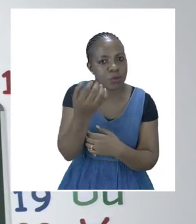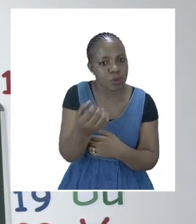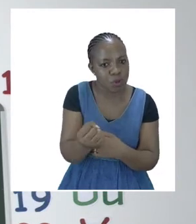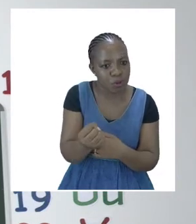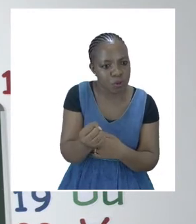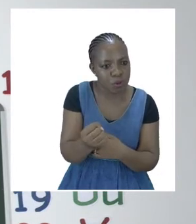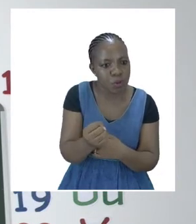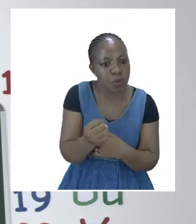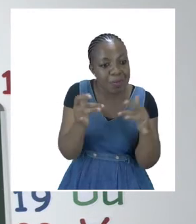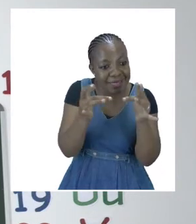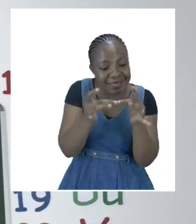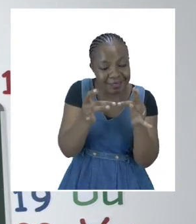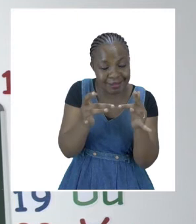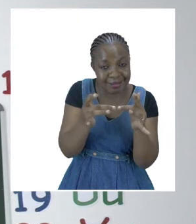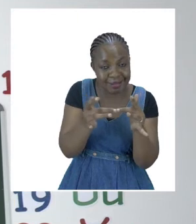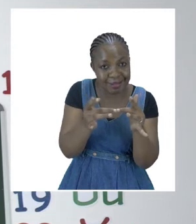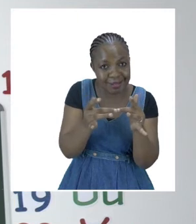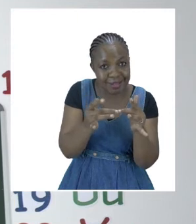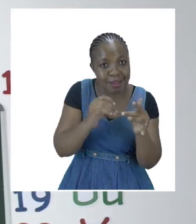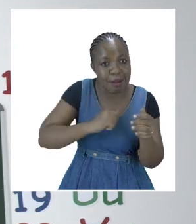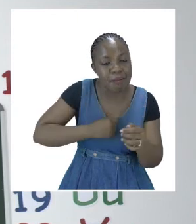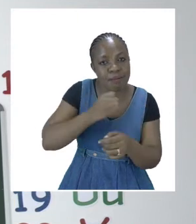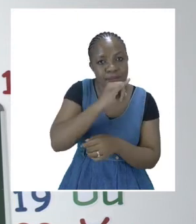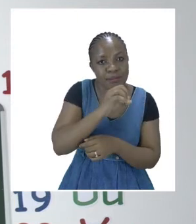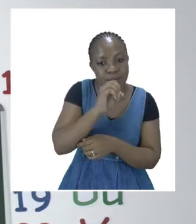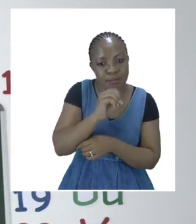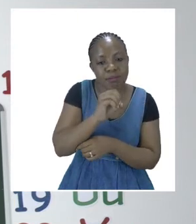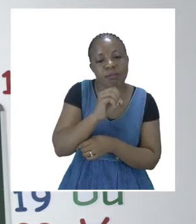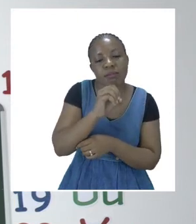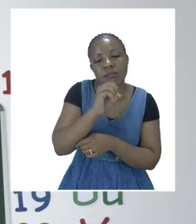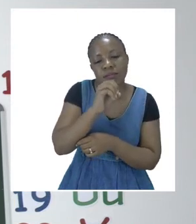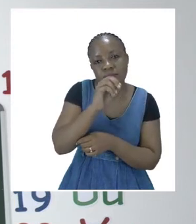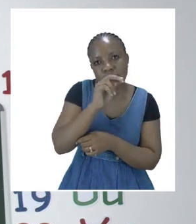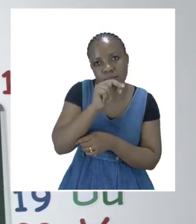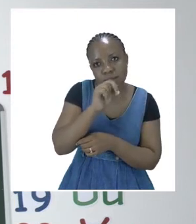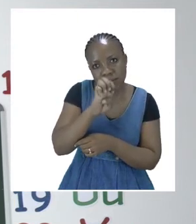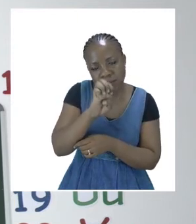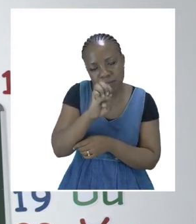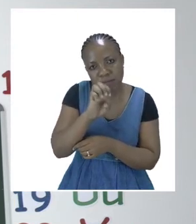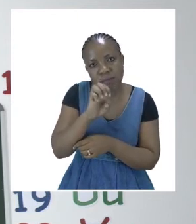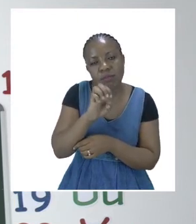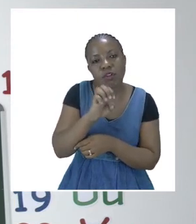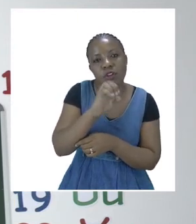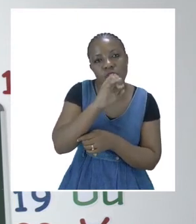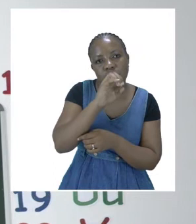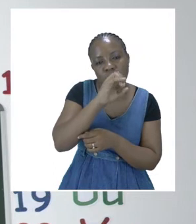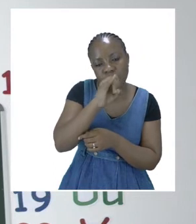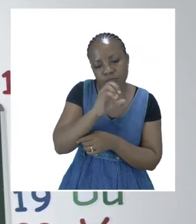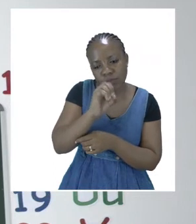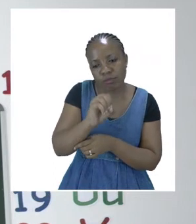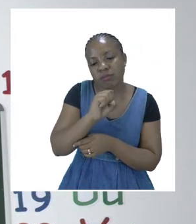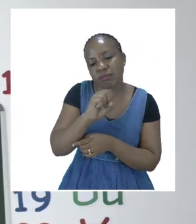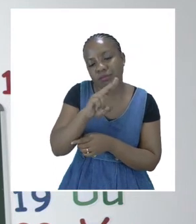our online platforms, MyZone and Zoshi Facebook pages, and in addition,